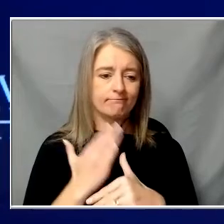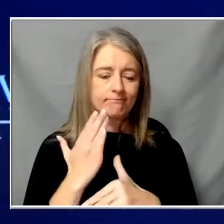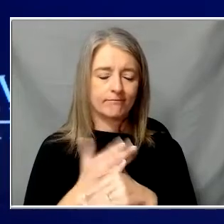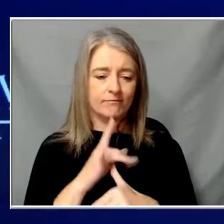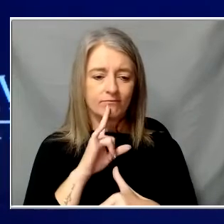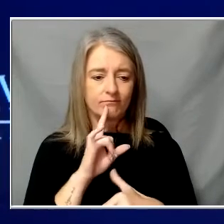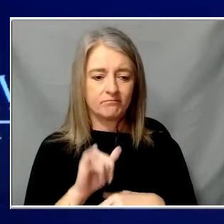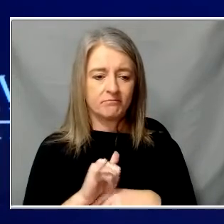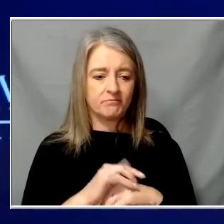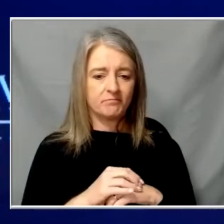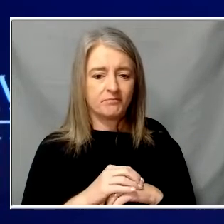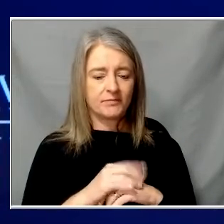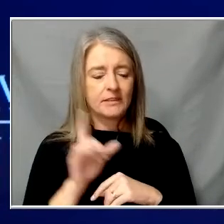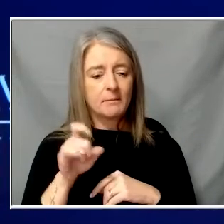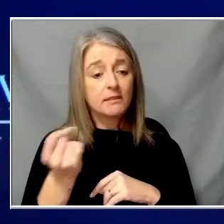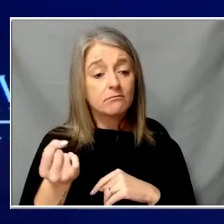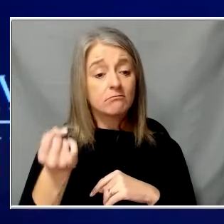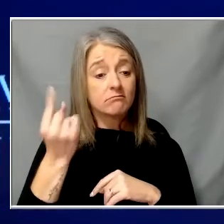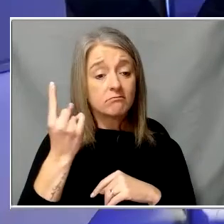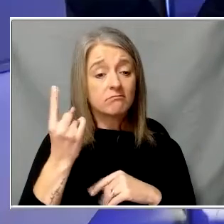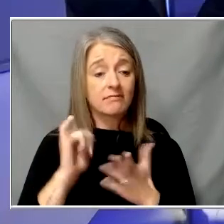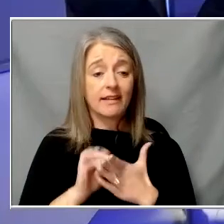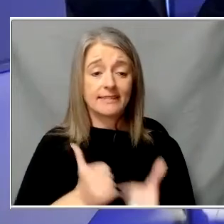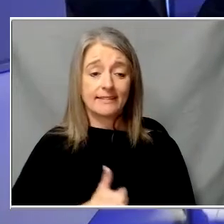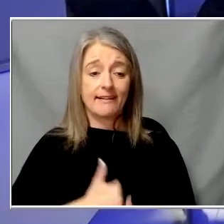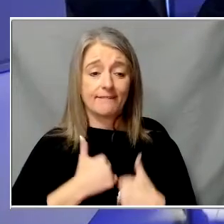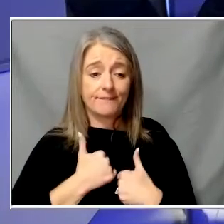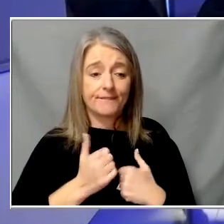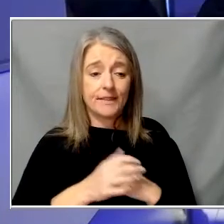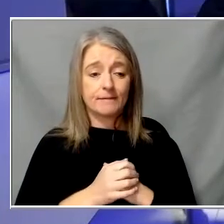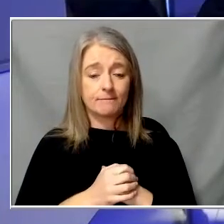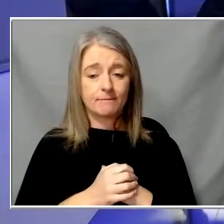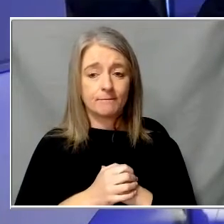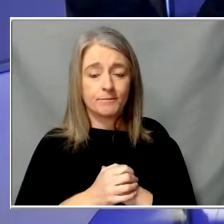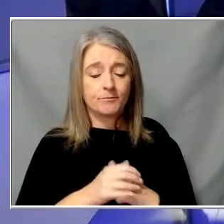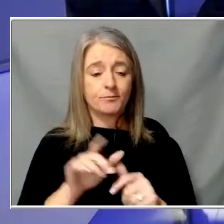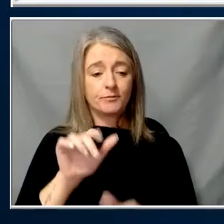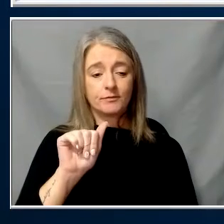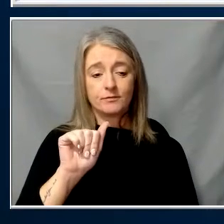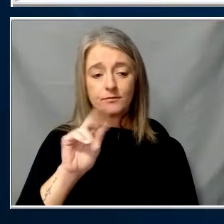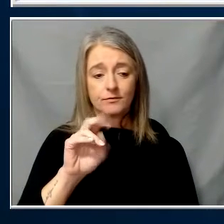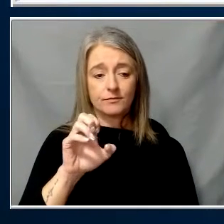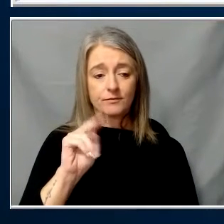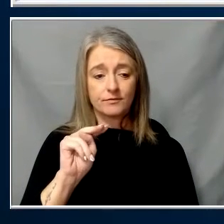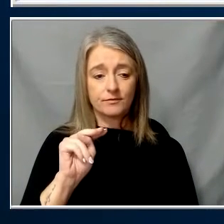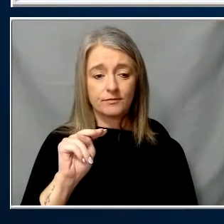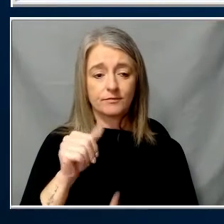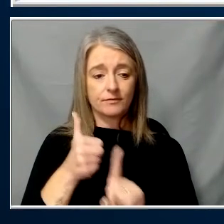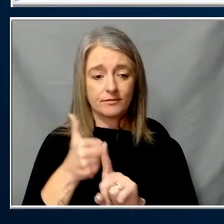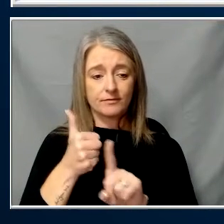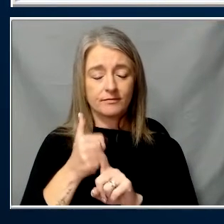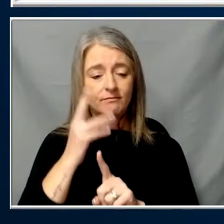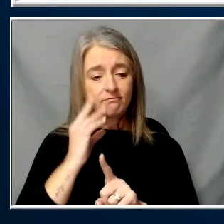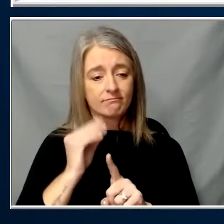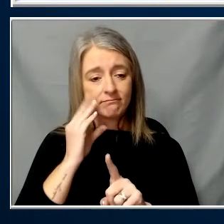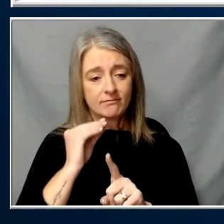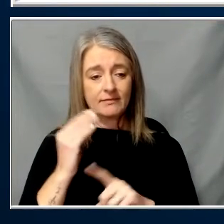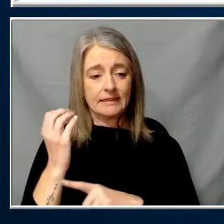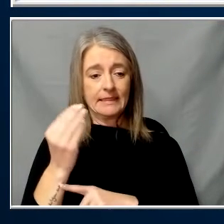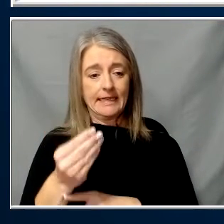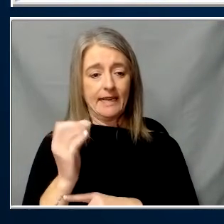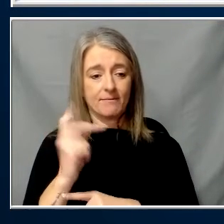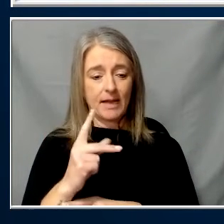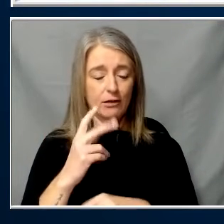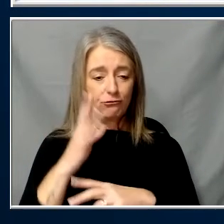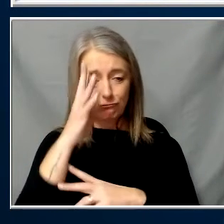to understand that that's just life. It is life, and then people like Austin and his family get to experience it different and give back and create foundations